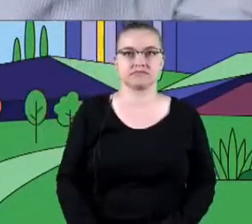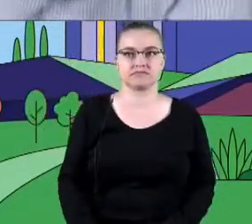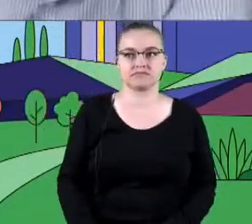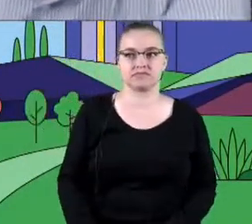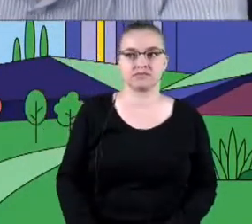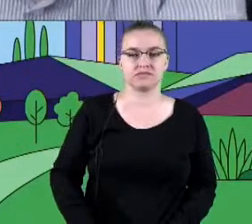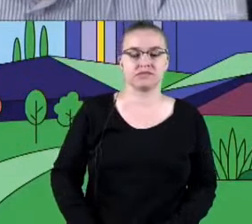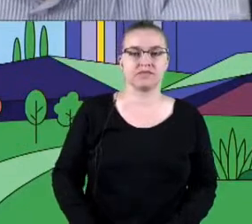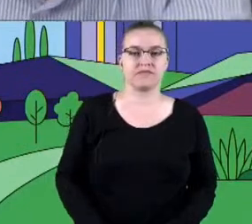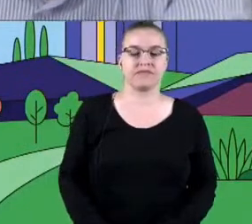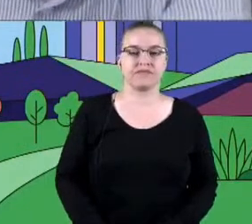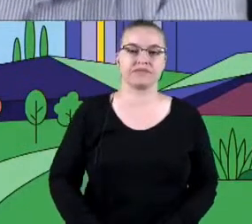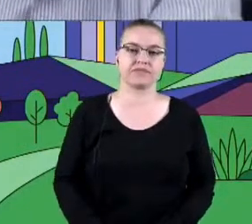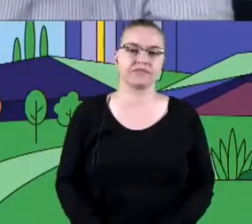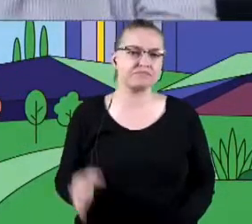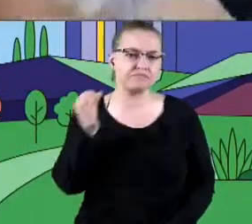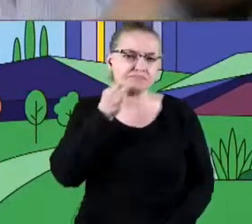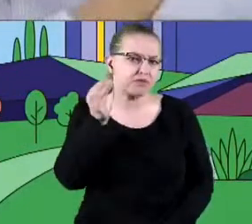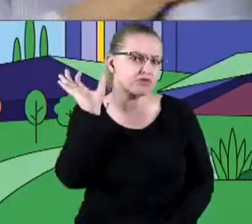Je vous entends, mais je...